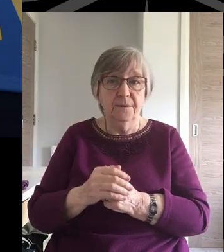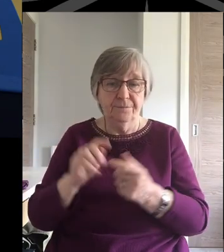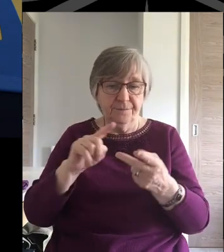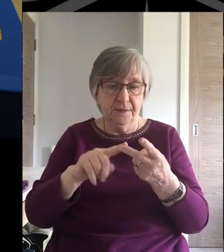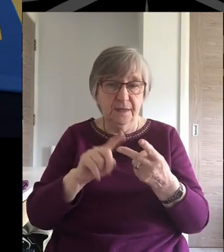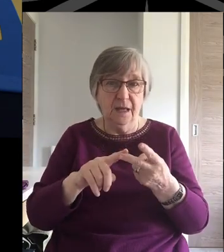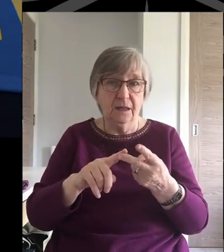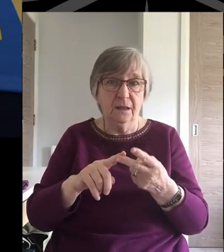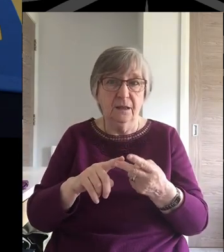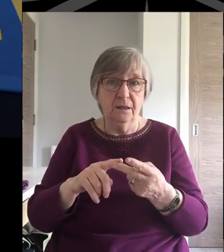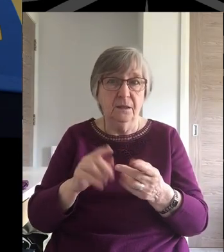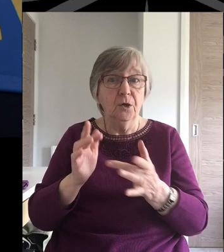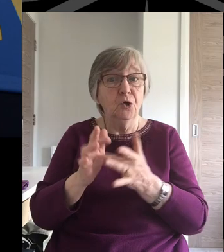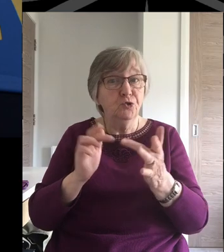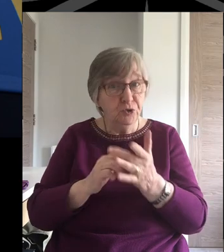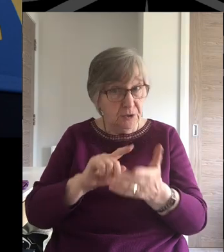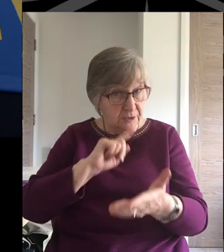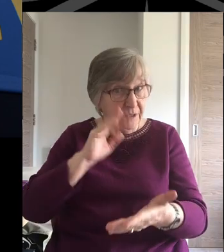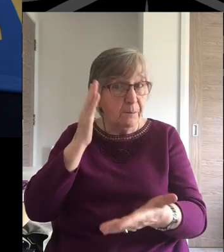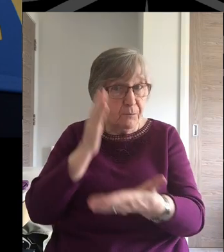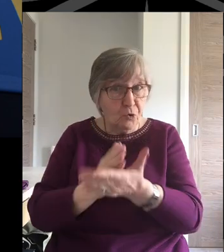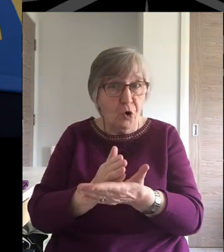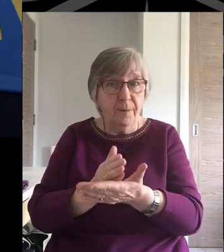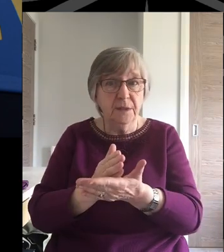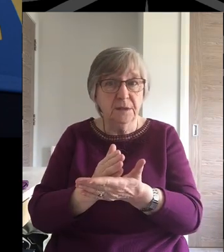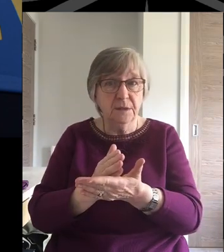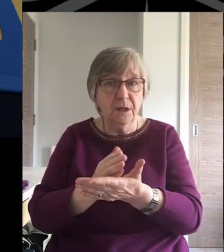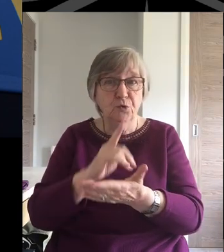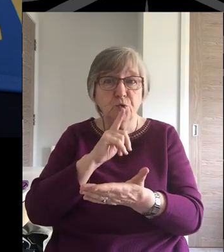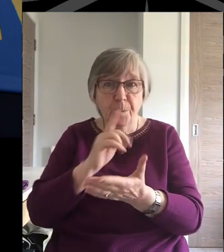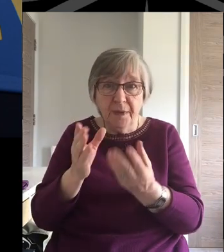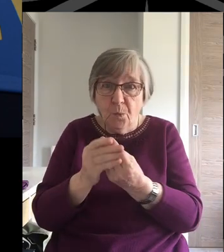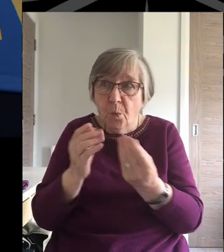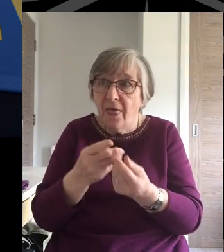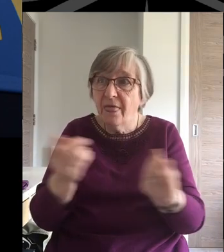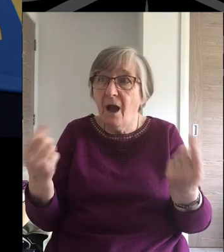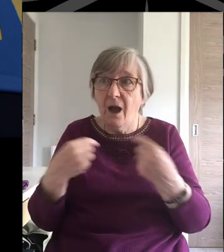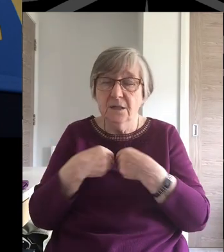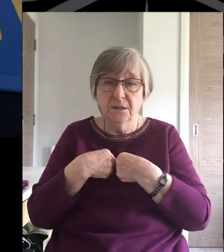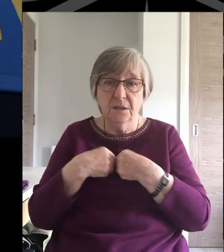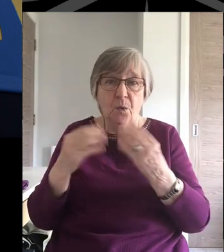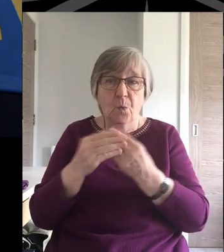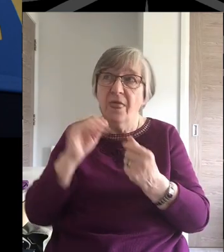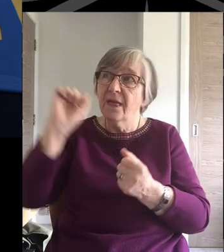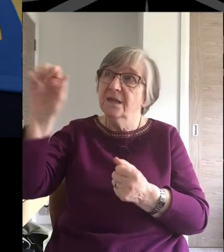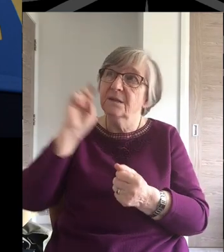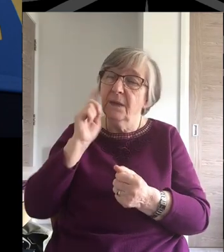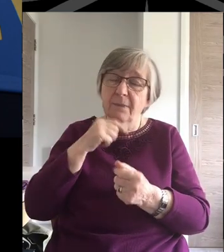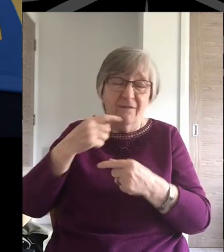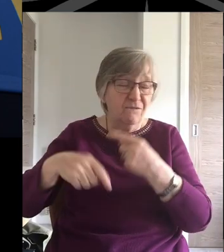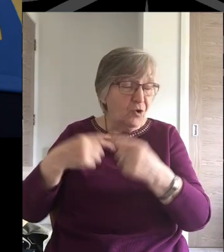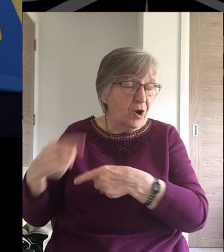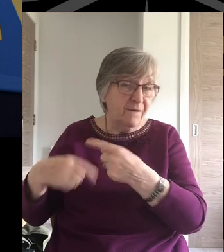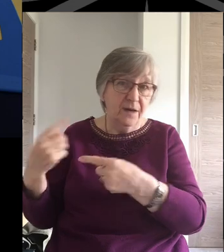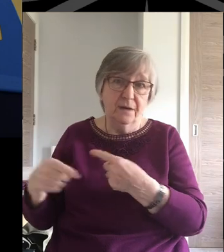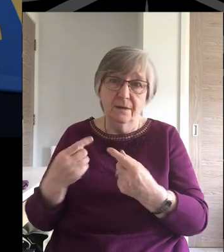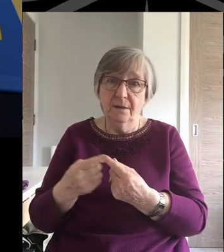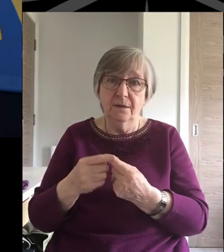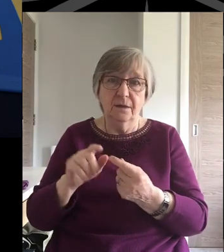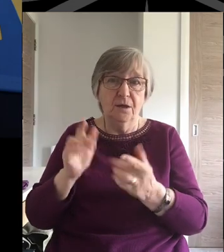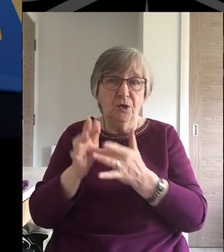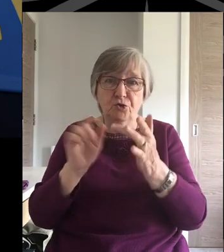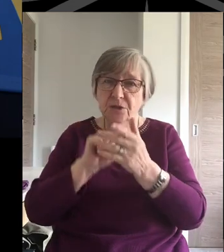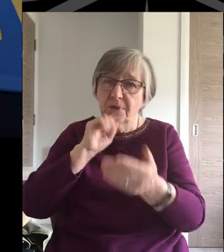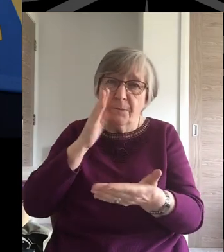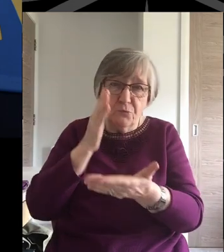Secondly, Jesus has promised to be around with his people forever. He promised